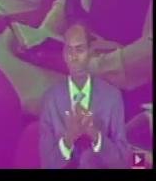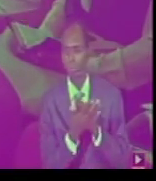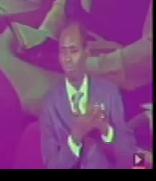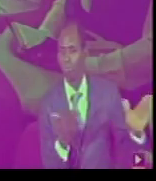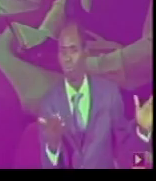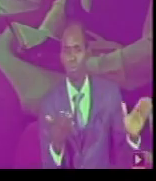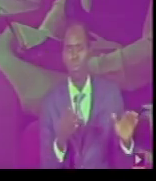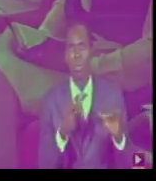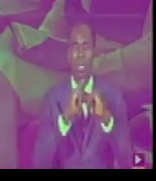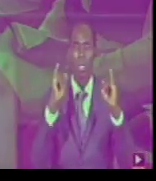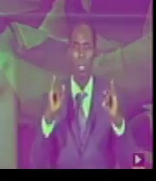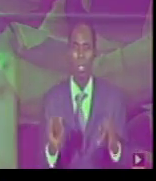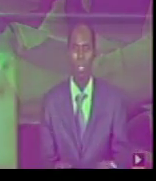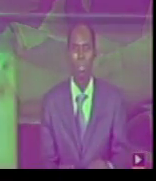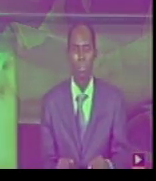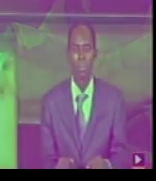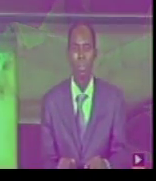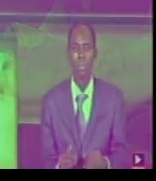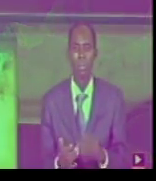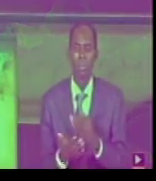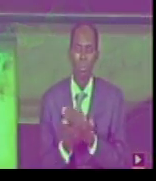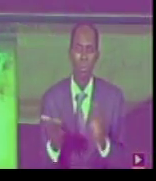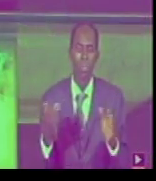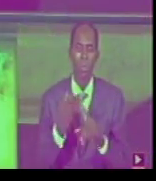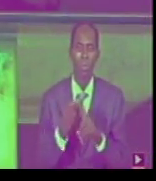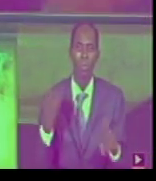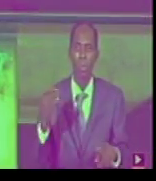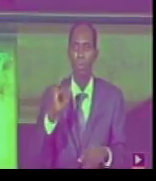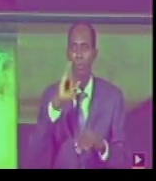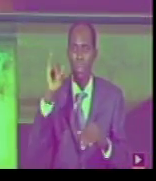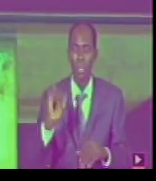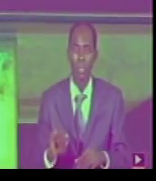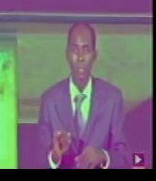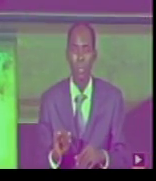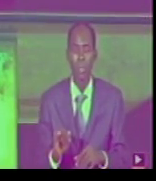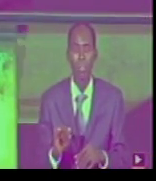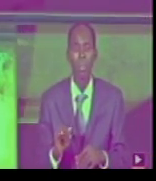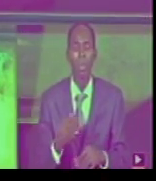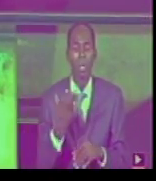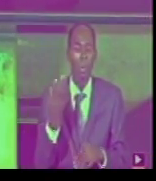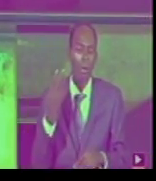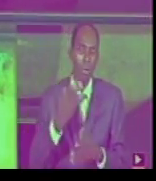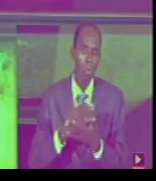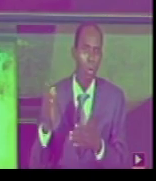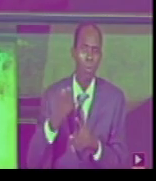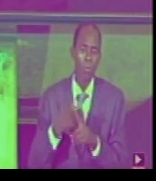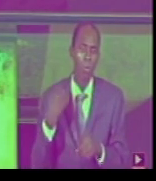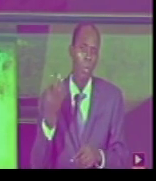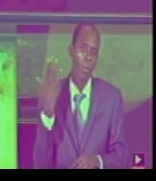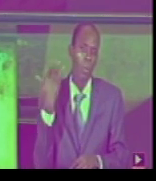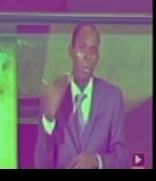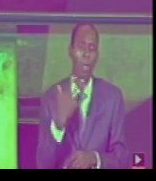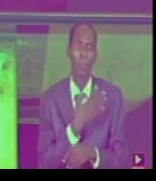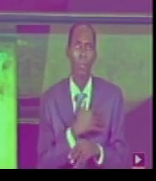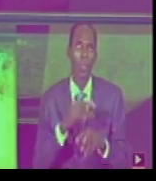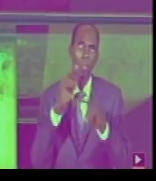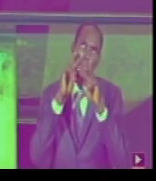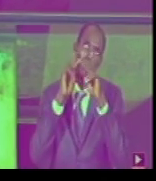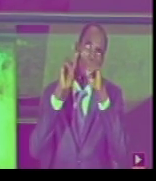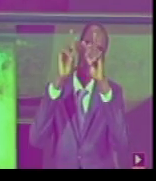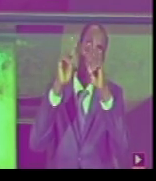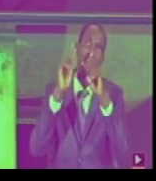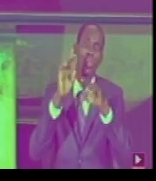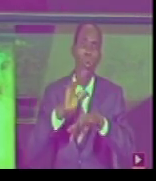idols. Look away from their tradition. Look away from the past. And look unto him, because he